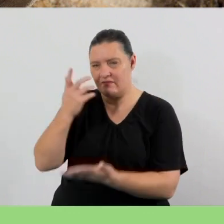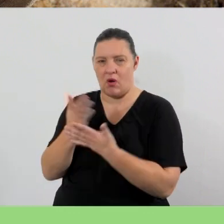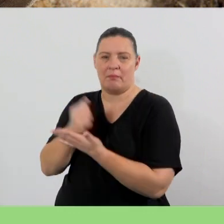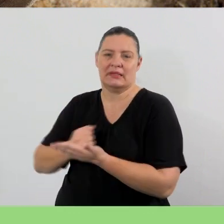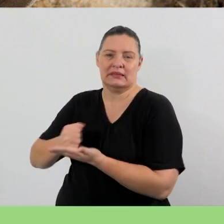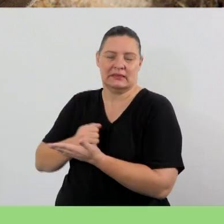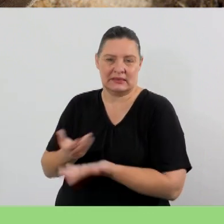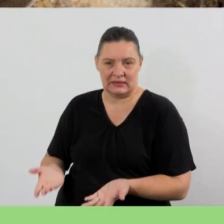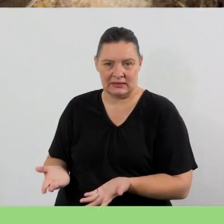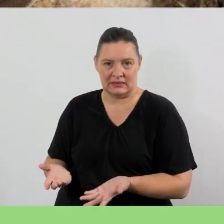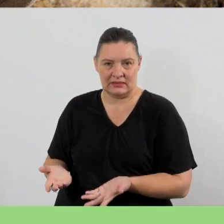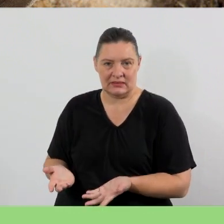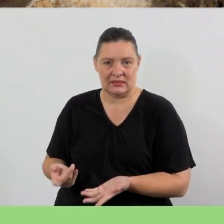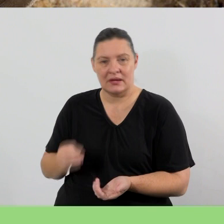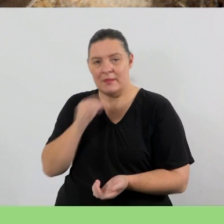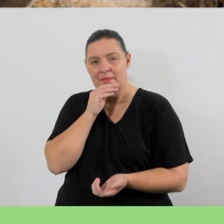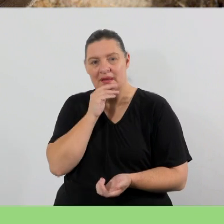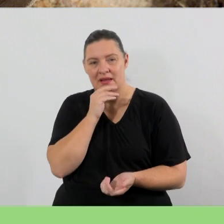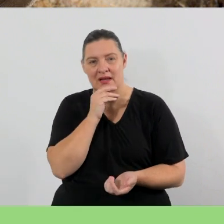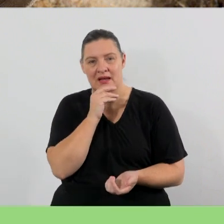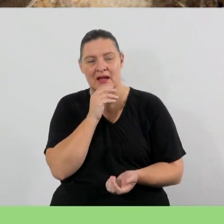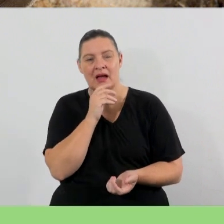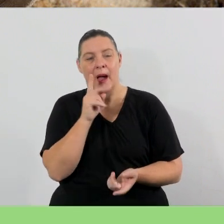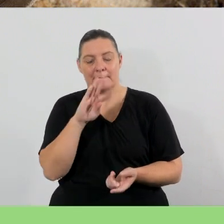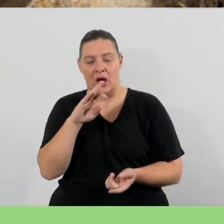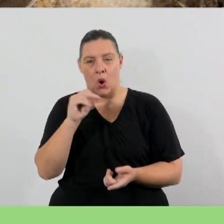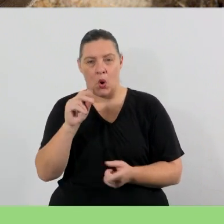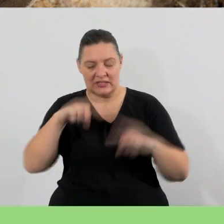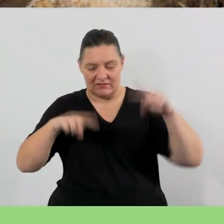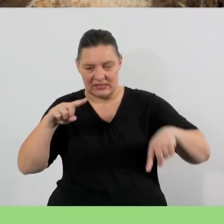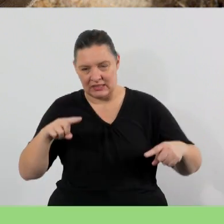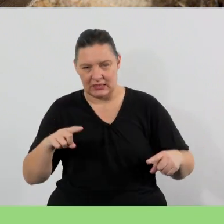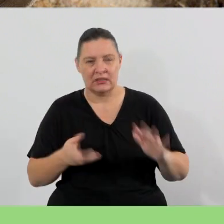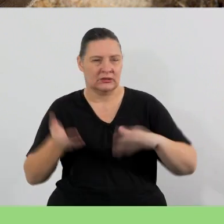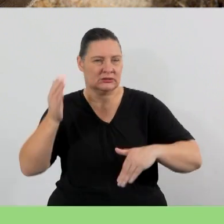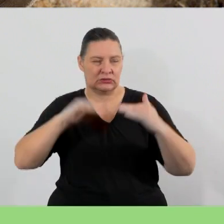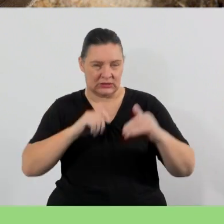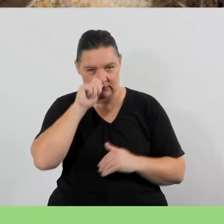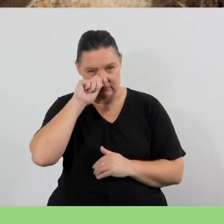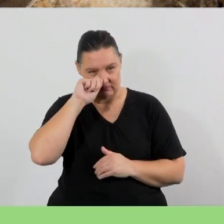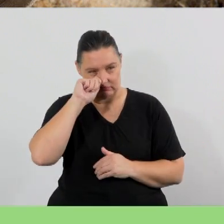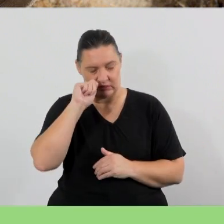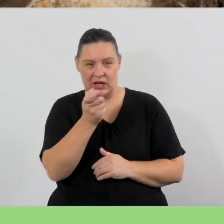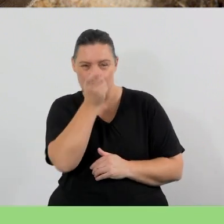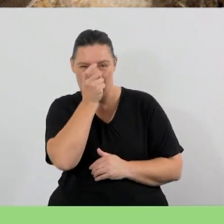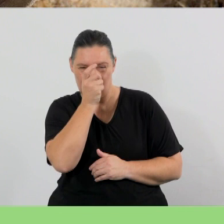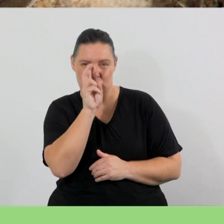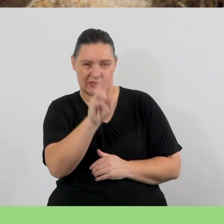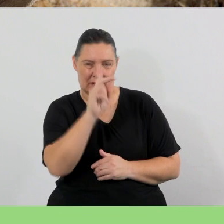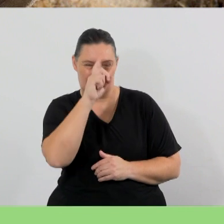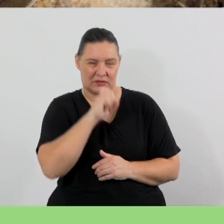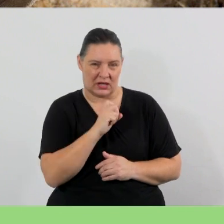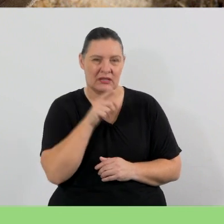medicinal use, and this could lead to the decrease in biodiversity. As you can see a picture of a rhino, and